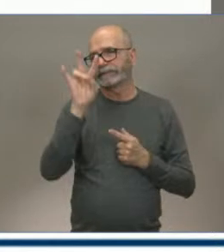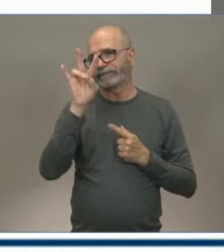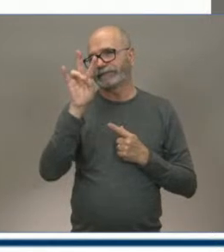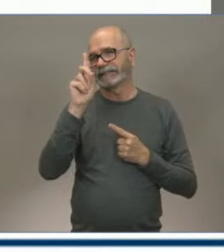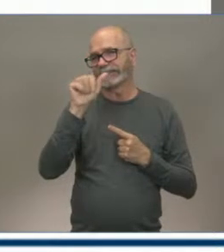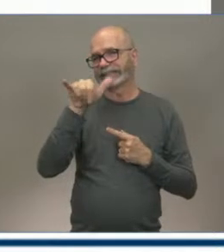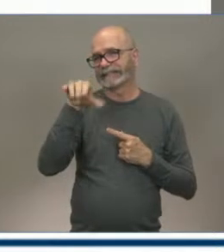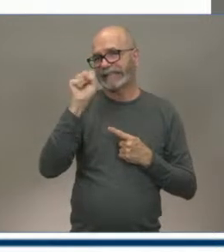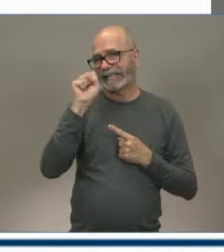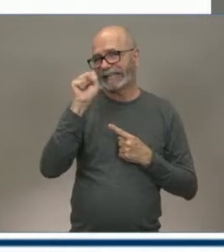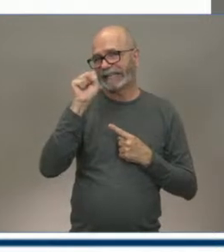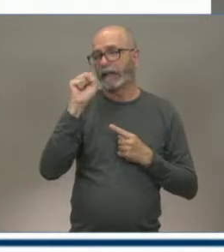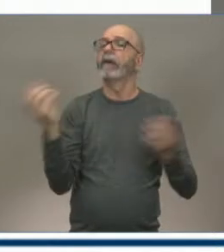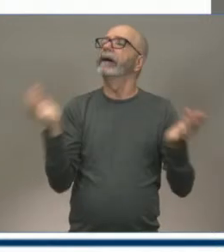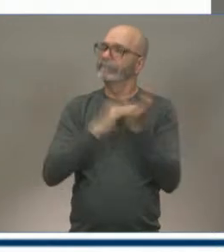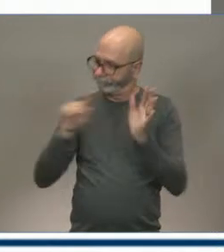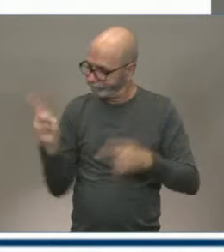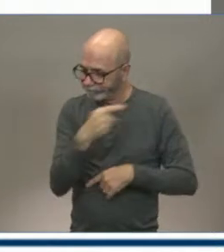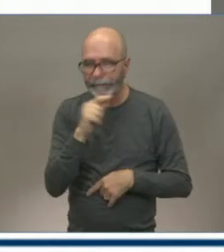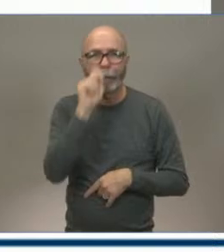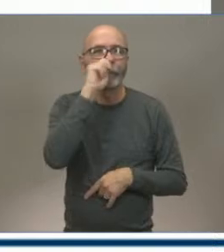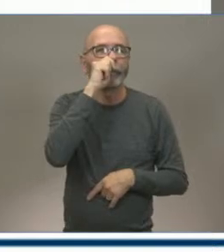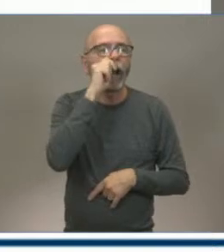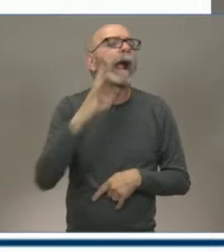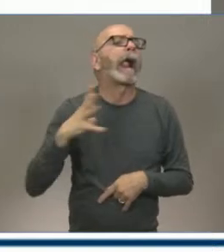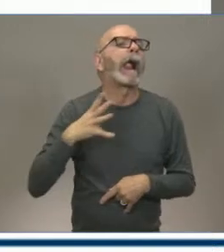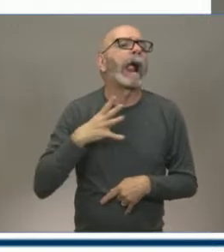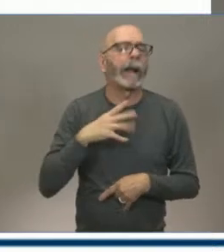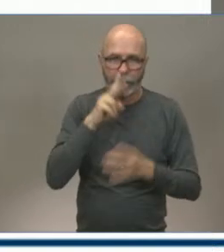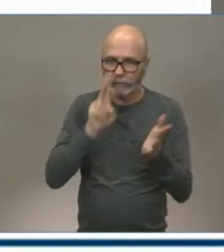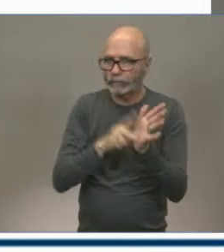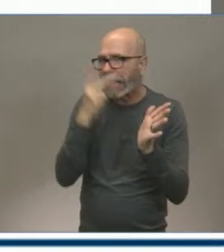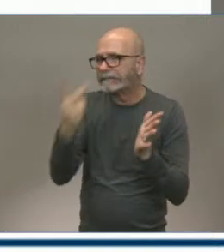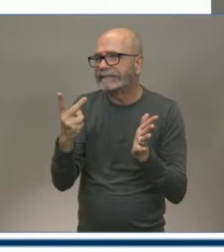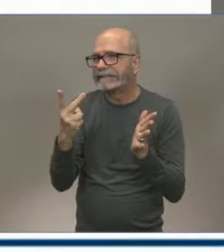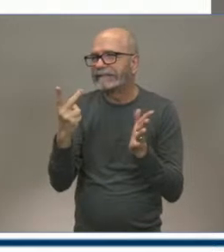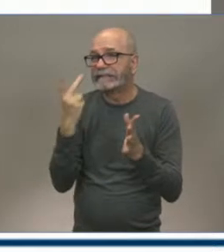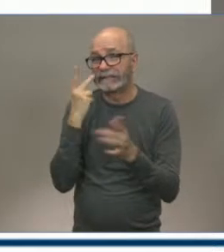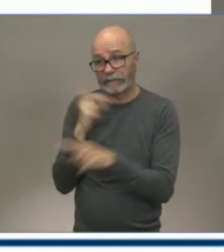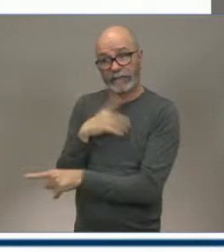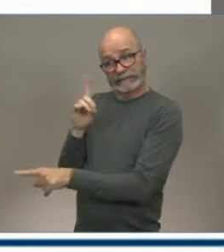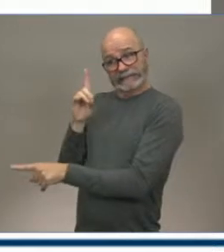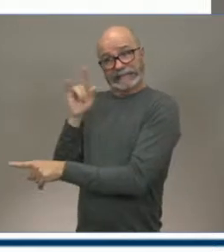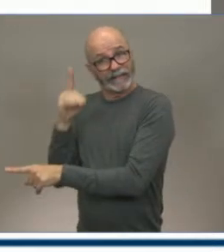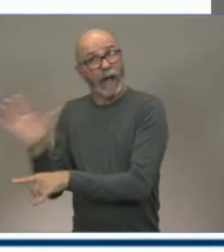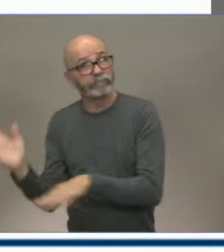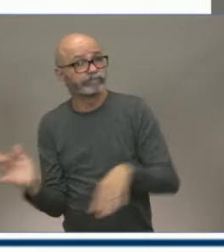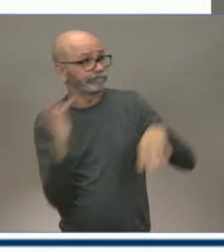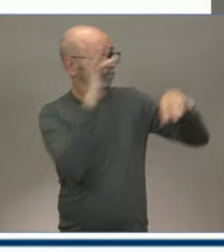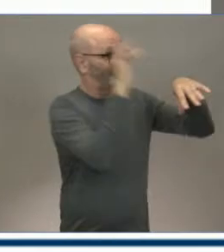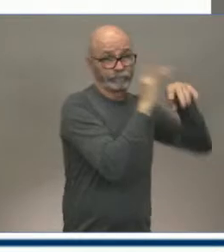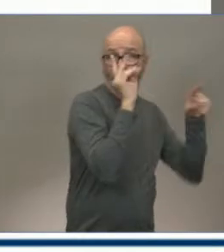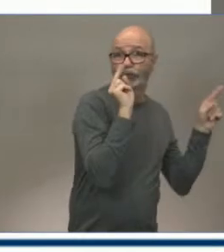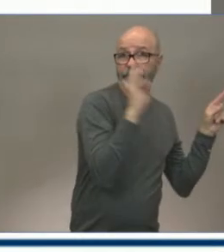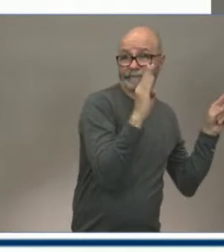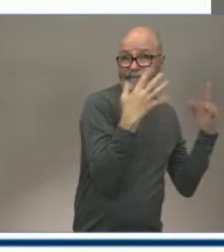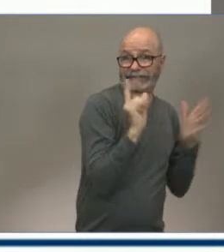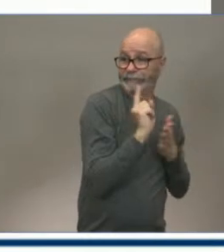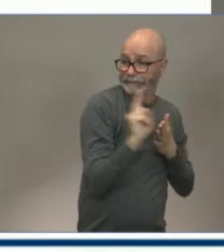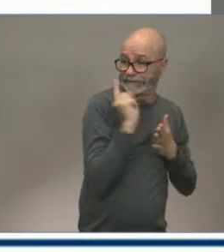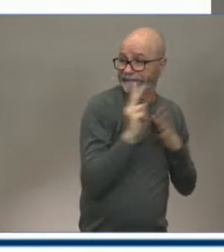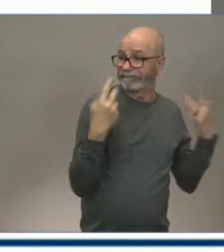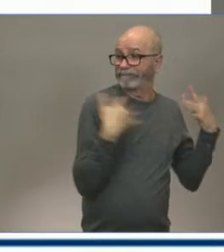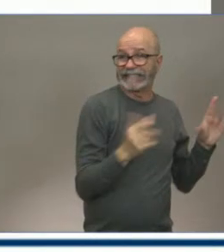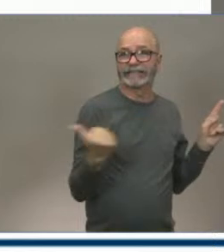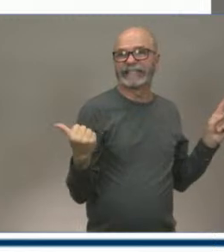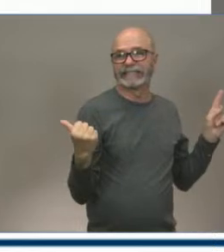weeks, please, everyone in your household who was visited, go online and book a COVID test. And in this case, you